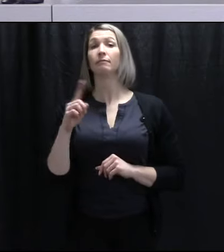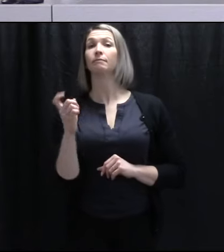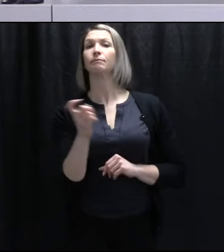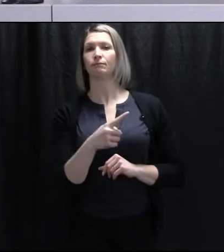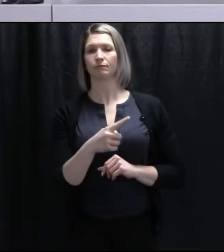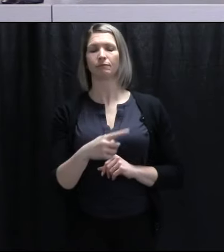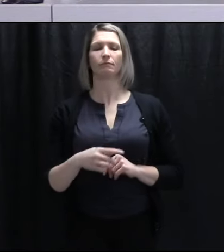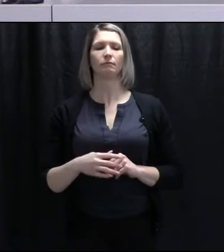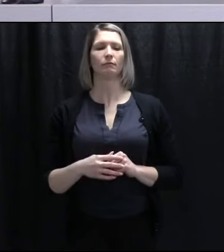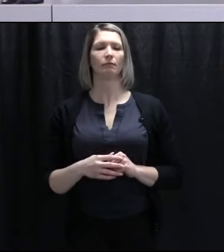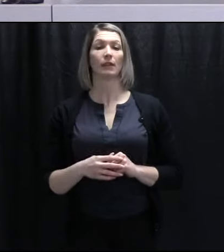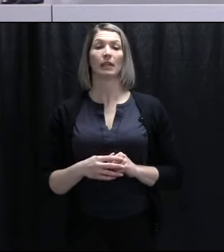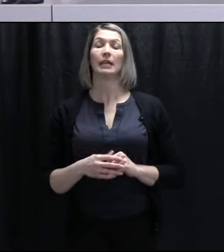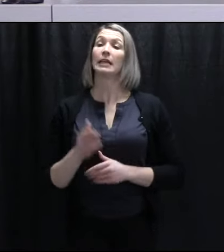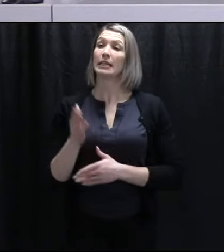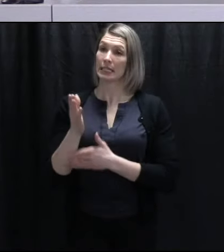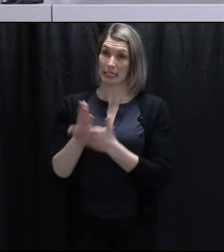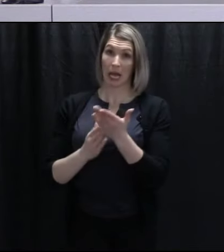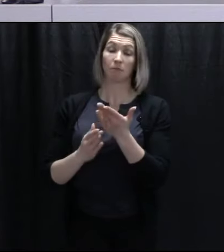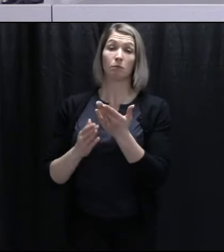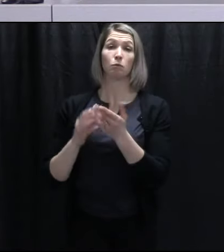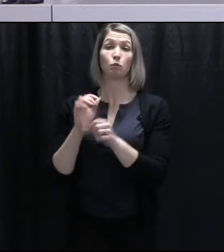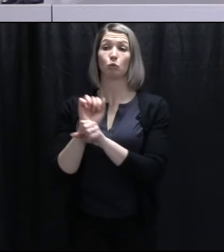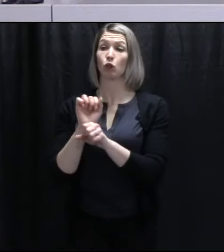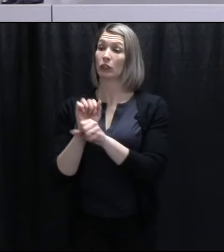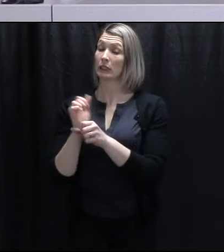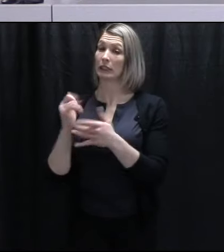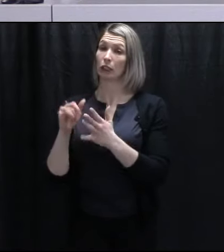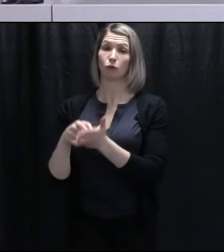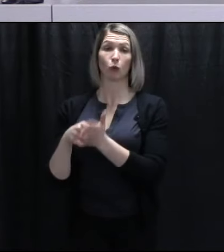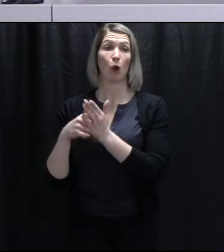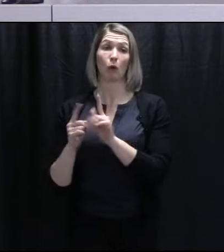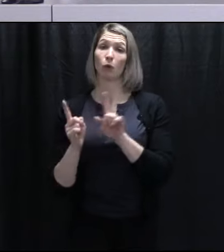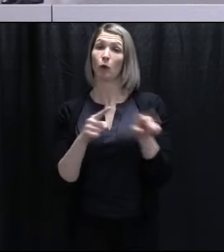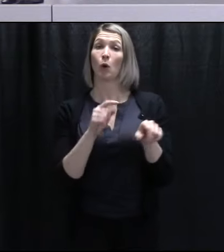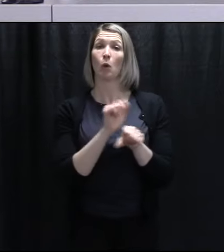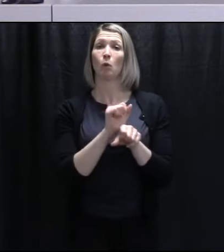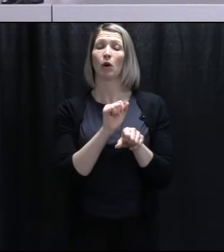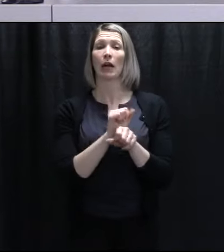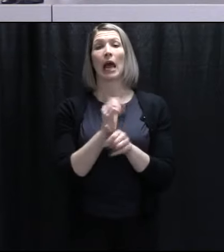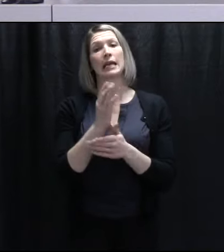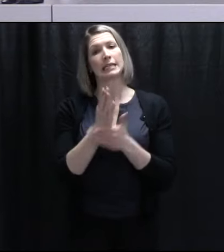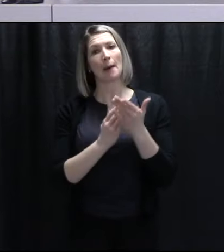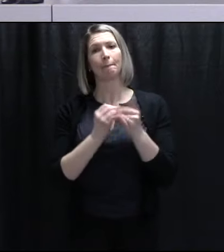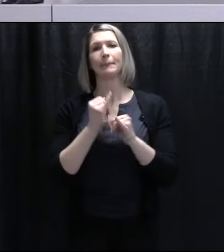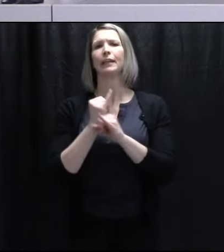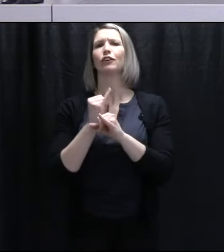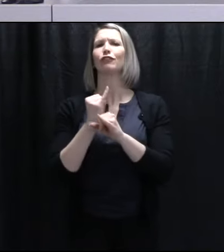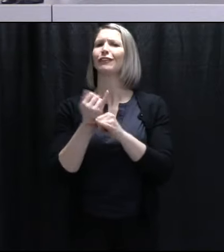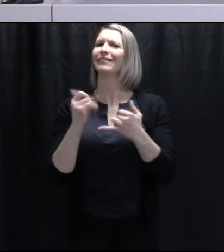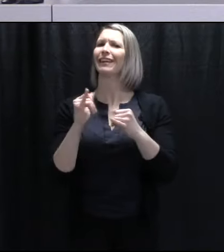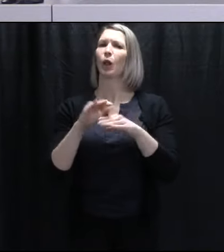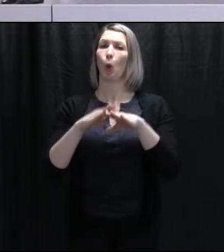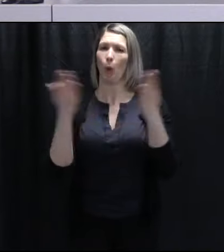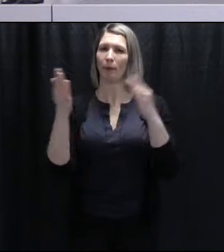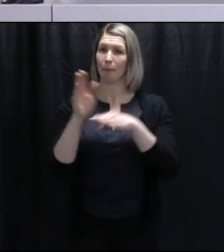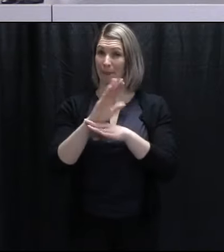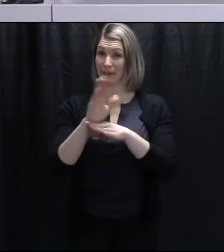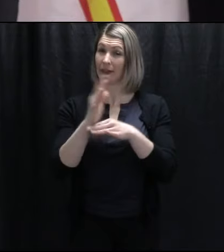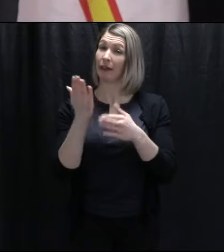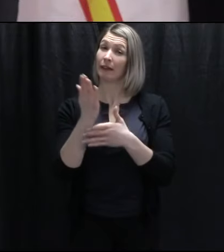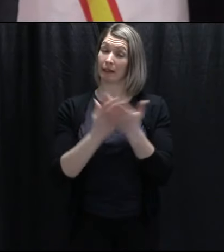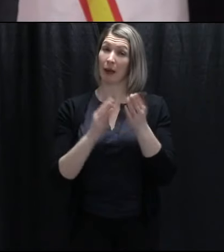still obligated to go to work, things like industries that are still open. What do you say to people who feel unsafe still showing up to large workplaces?